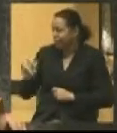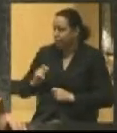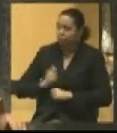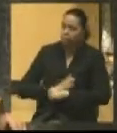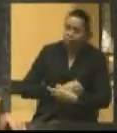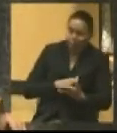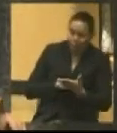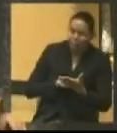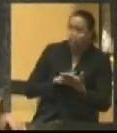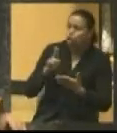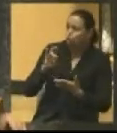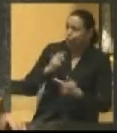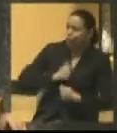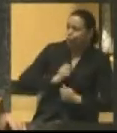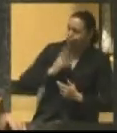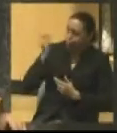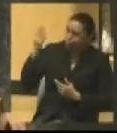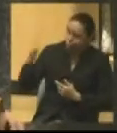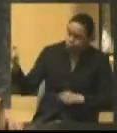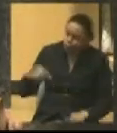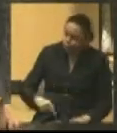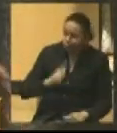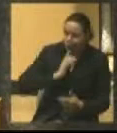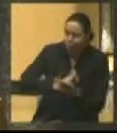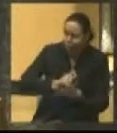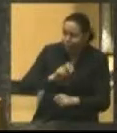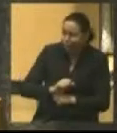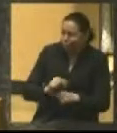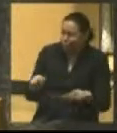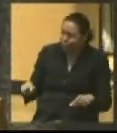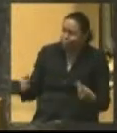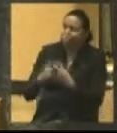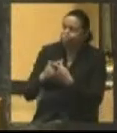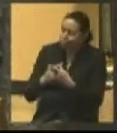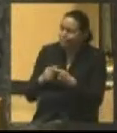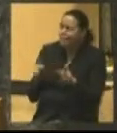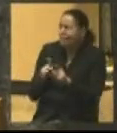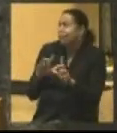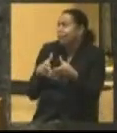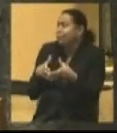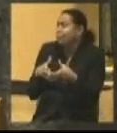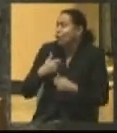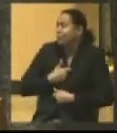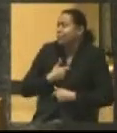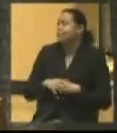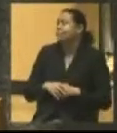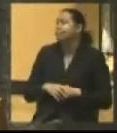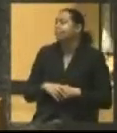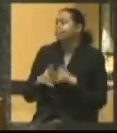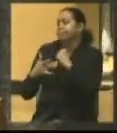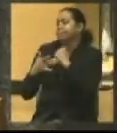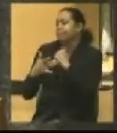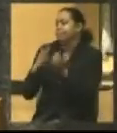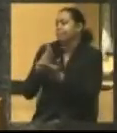soldiers from outside of Kentucky who are attacking slavery. So the technicality of the proclamation isn't